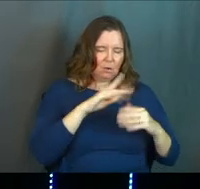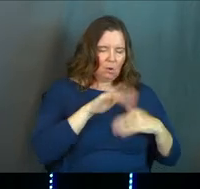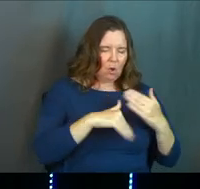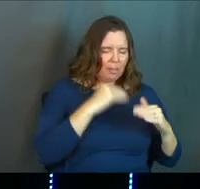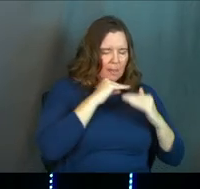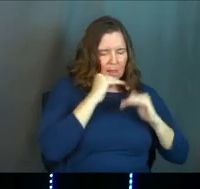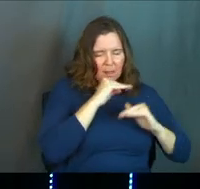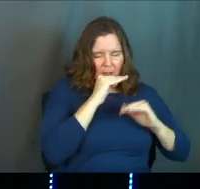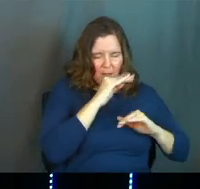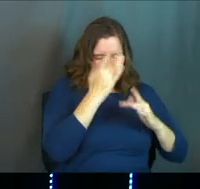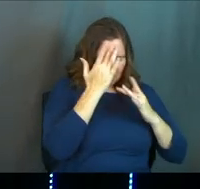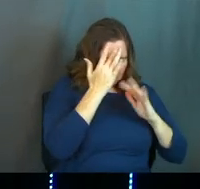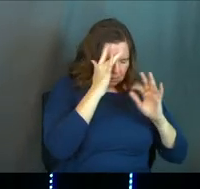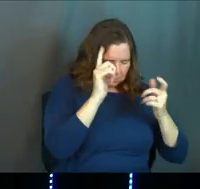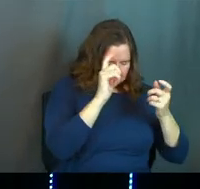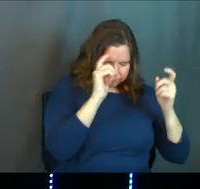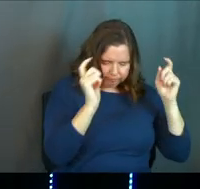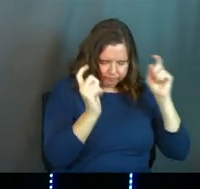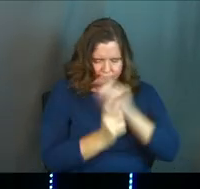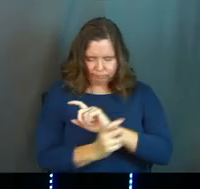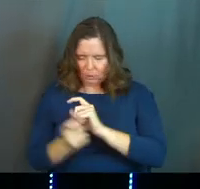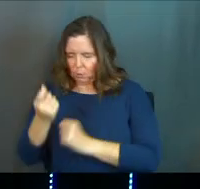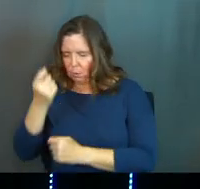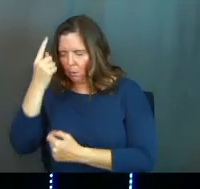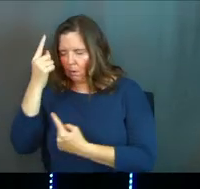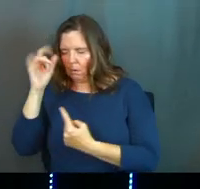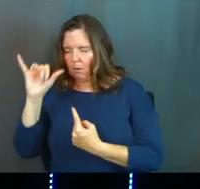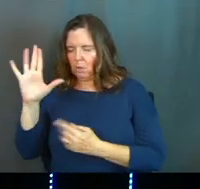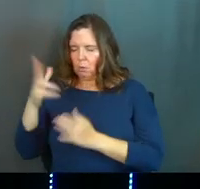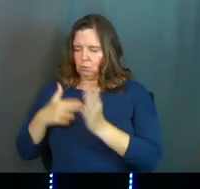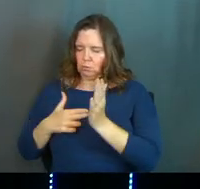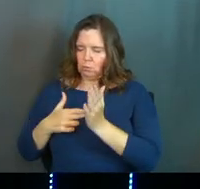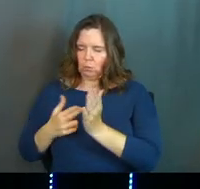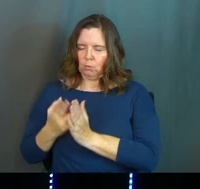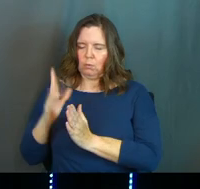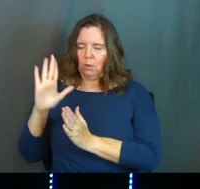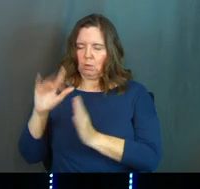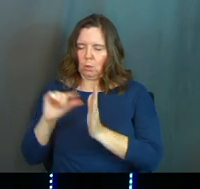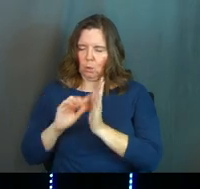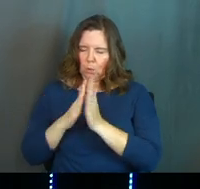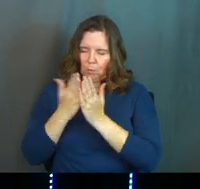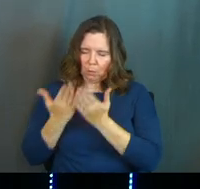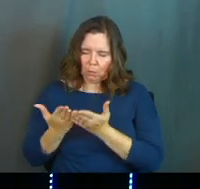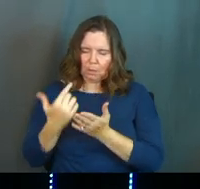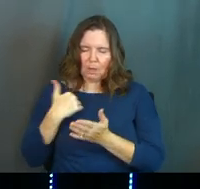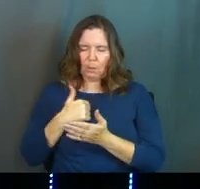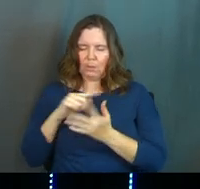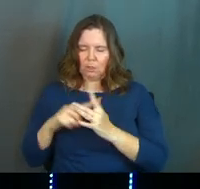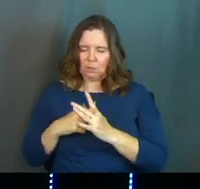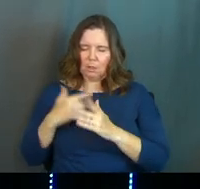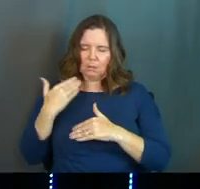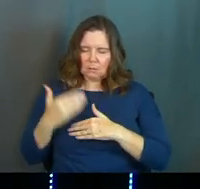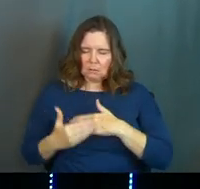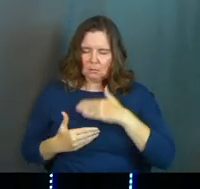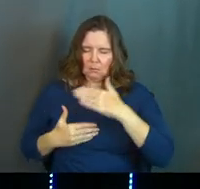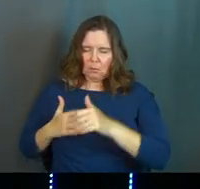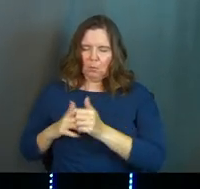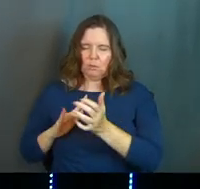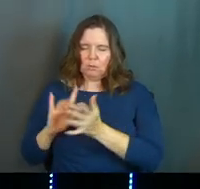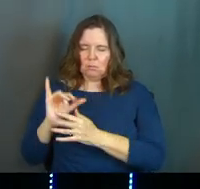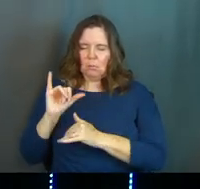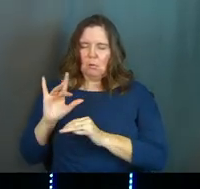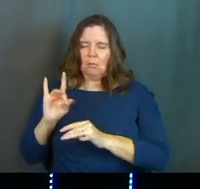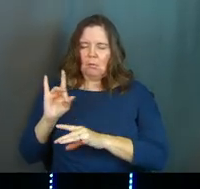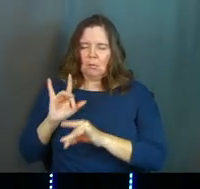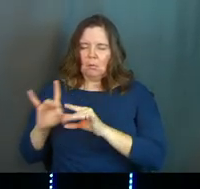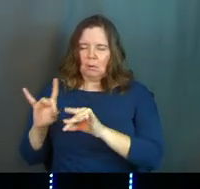all the lies of the world. God, we can get reprogrammed, God, to understand what the truth is in your word. And we can start to walk with Jesus.